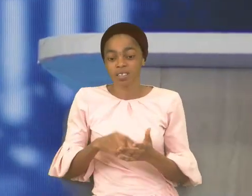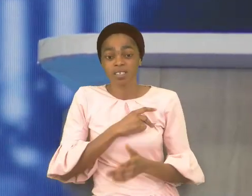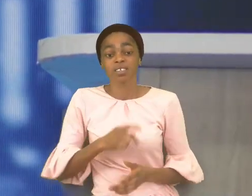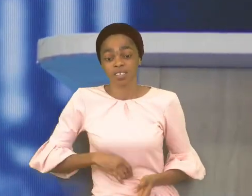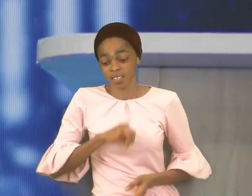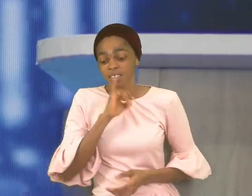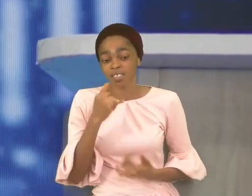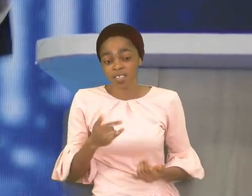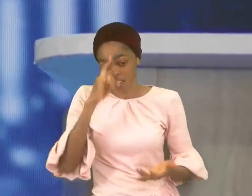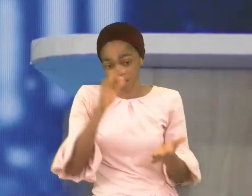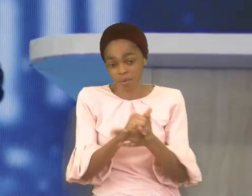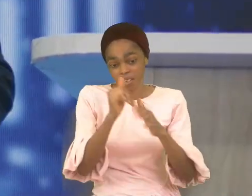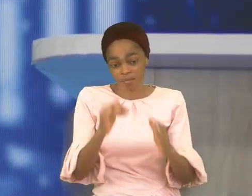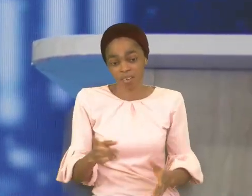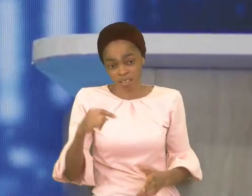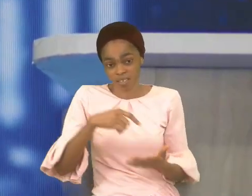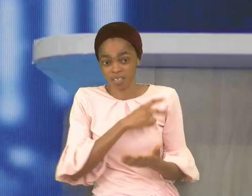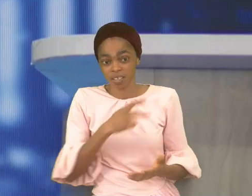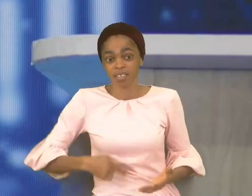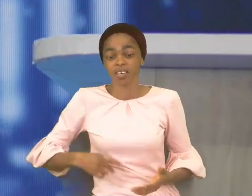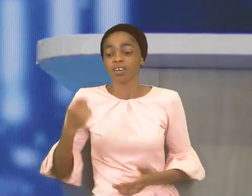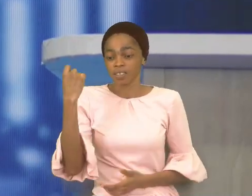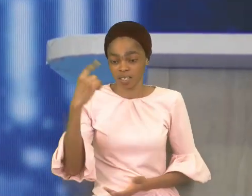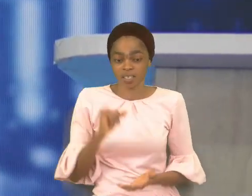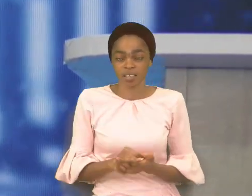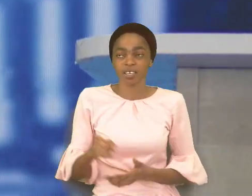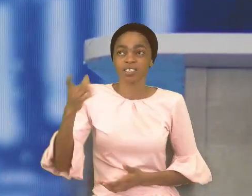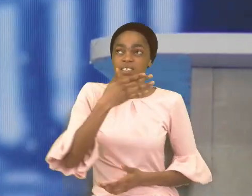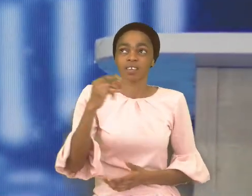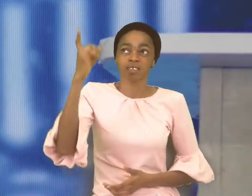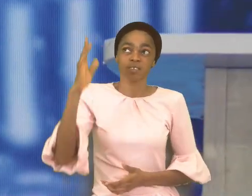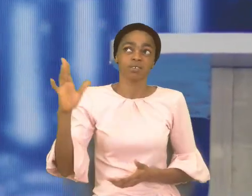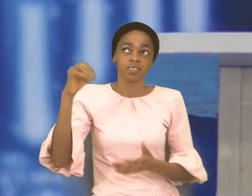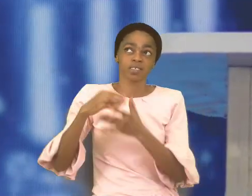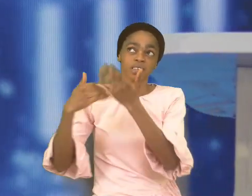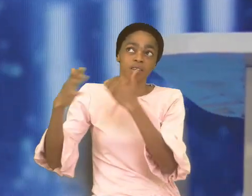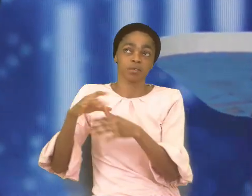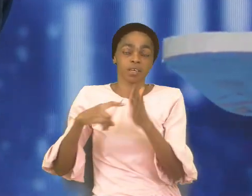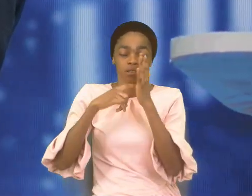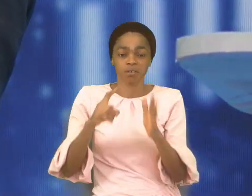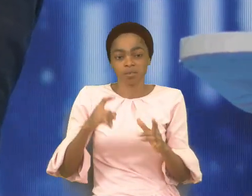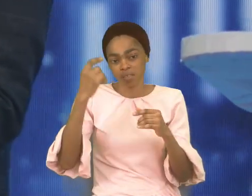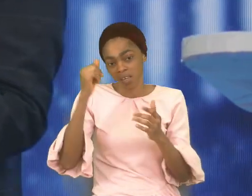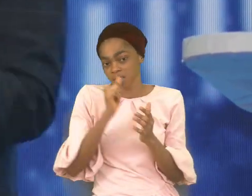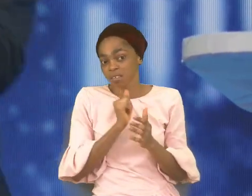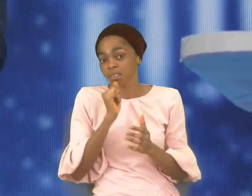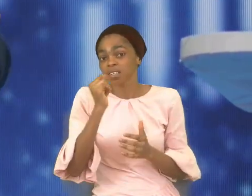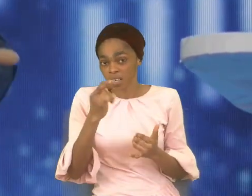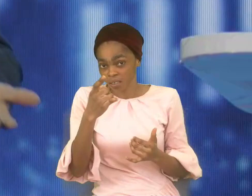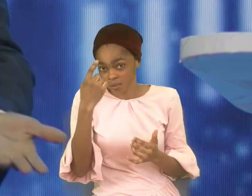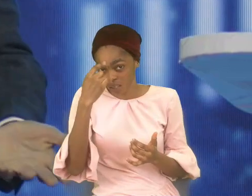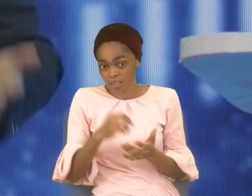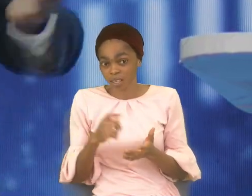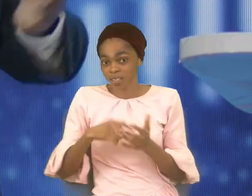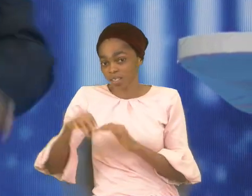that reveals secrets? You think the man was not going to follow the God of Abraham, Isaac, and Jacob? But